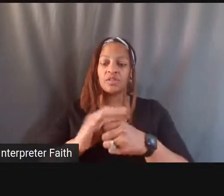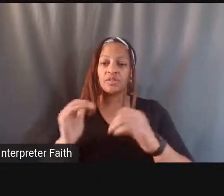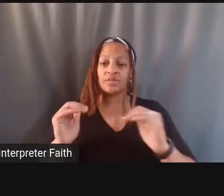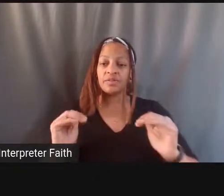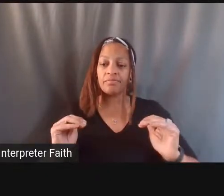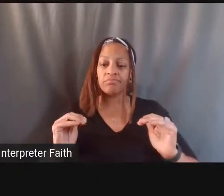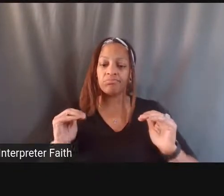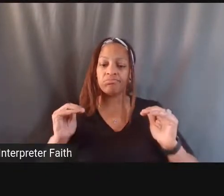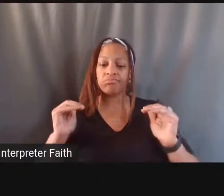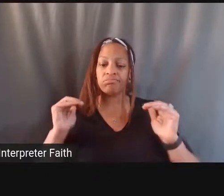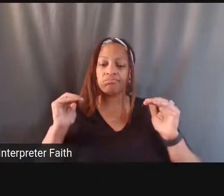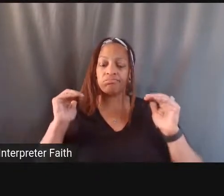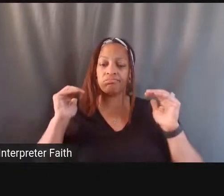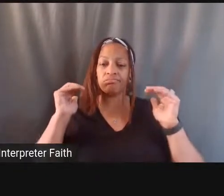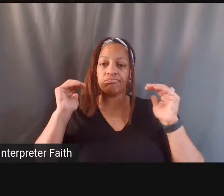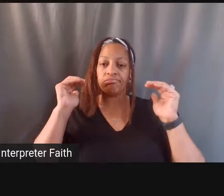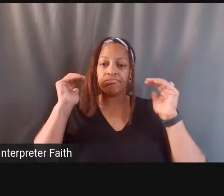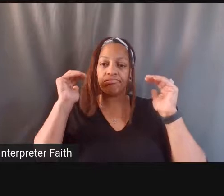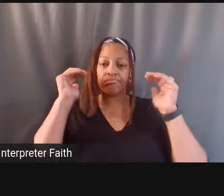to your scalp,